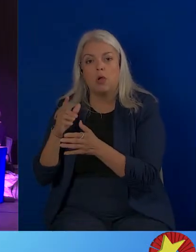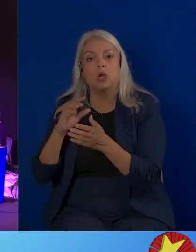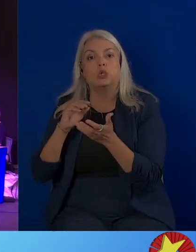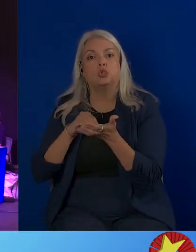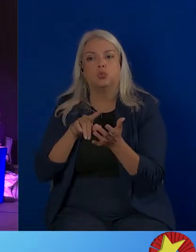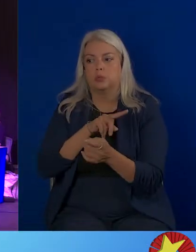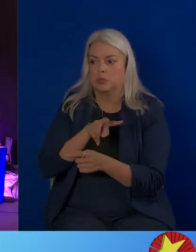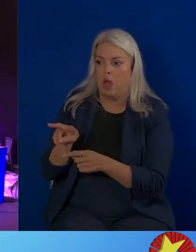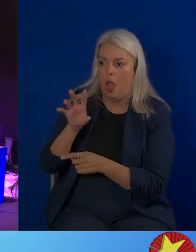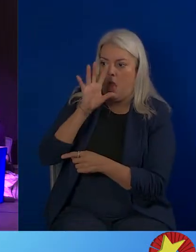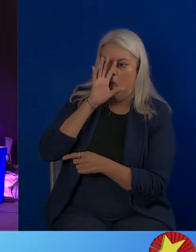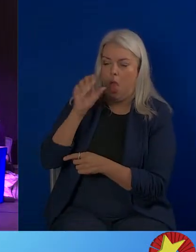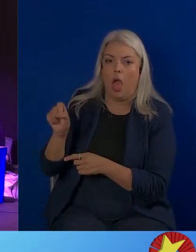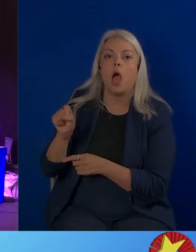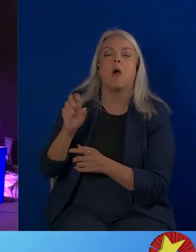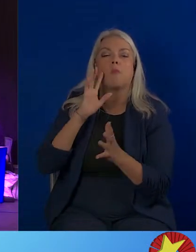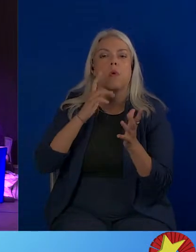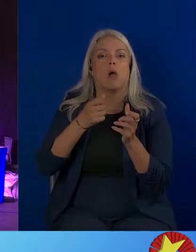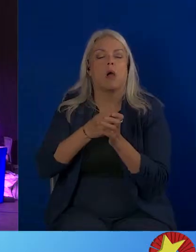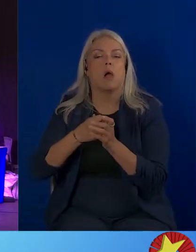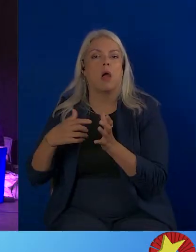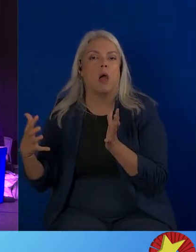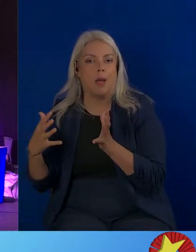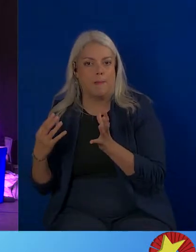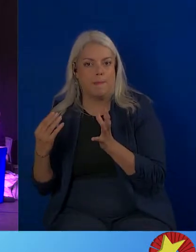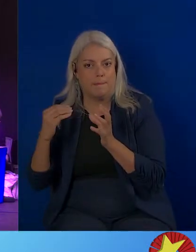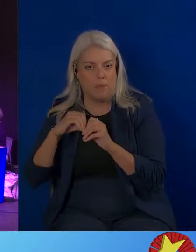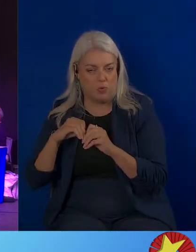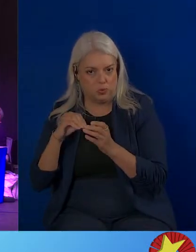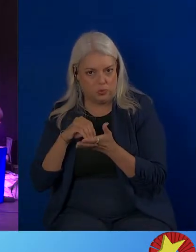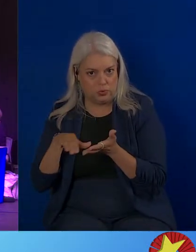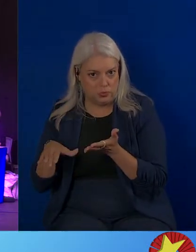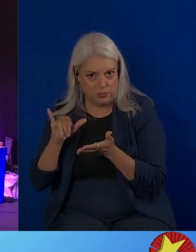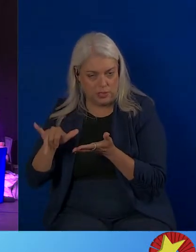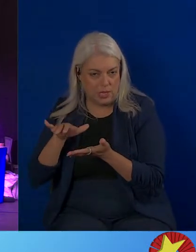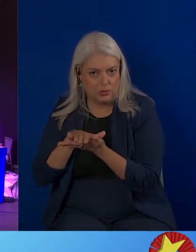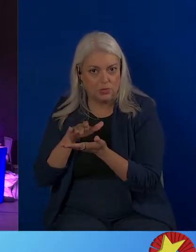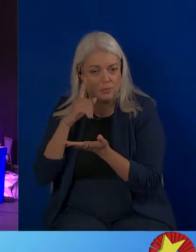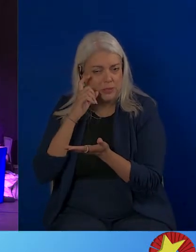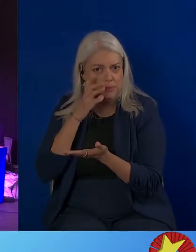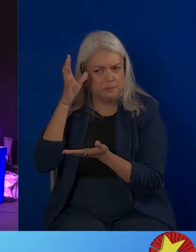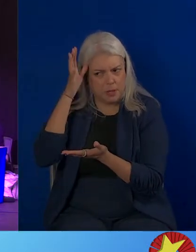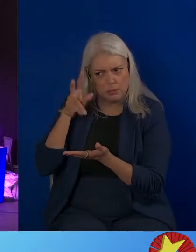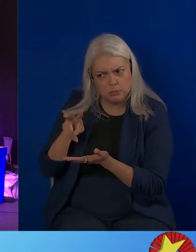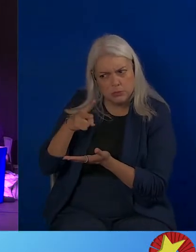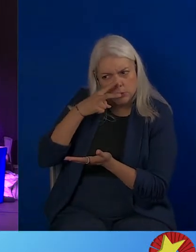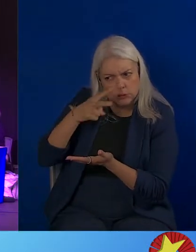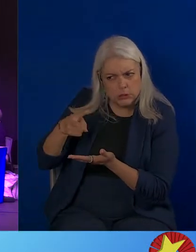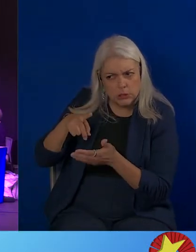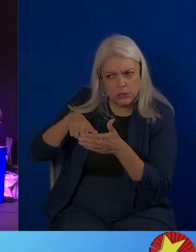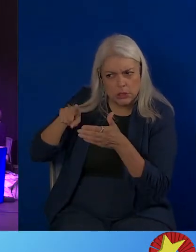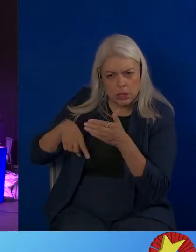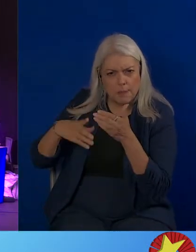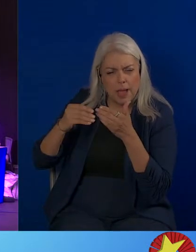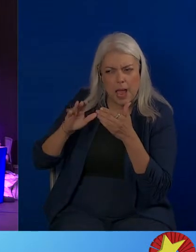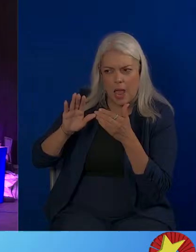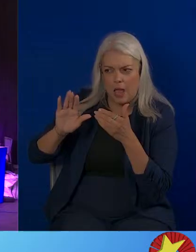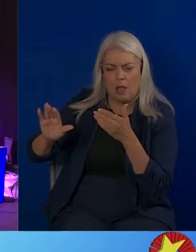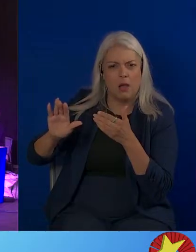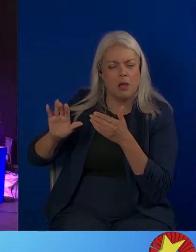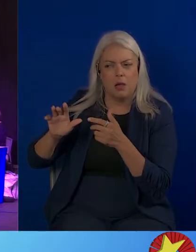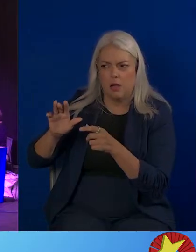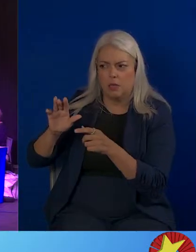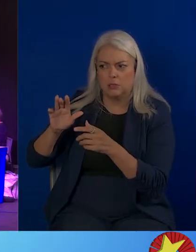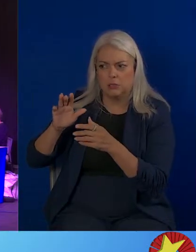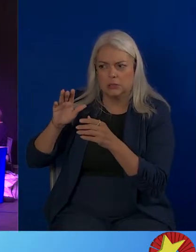because parents see the caliber and the outcomes, and they become desirous of